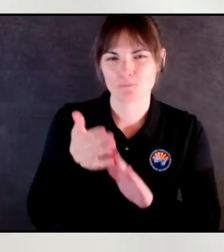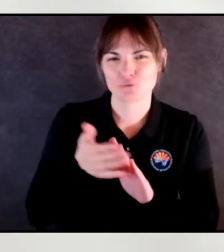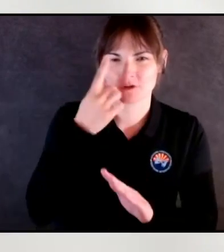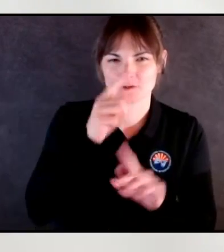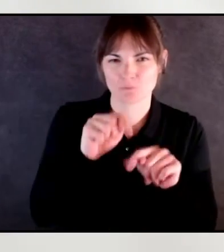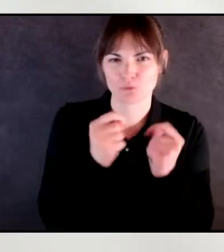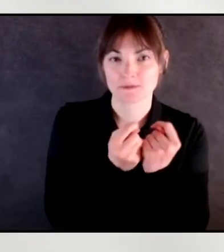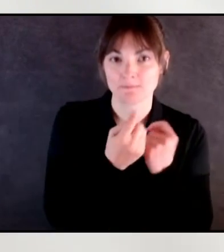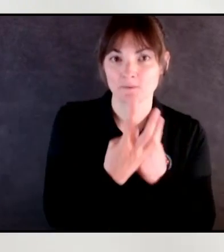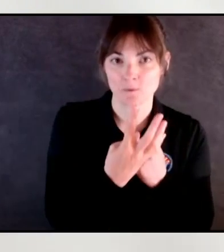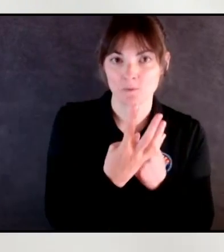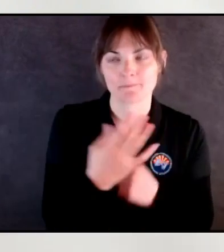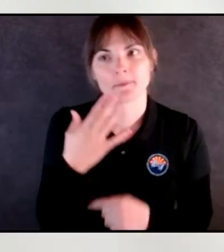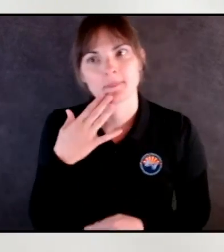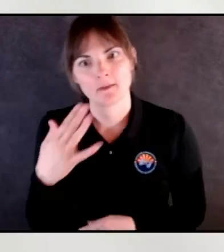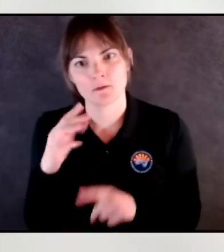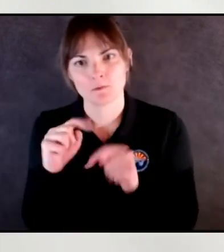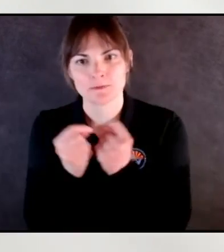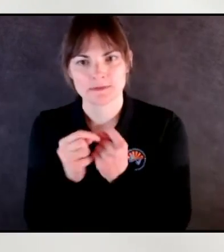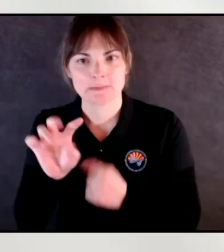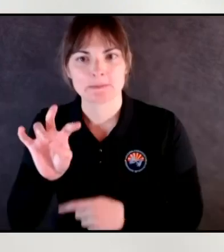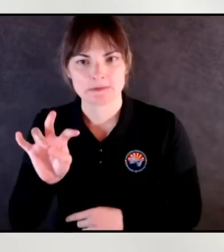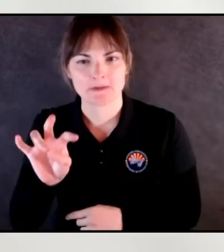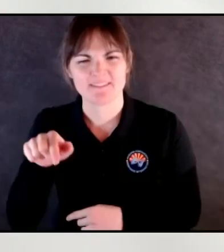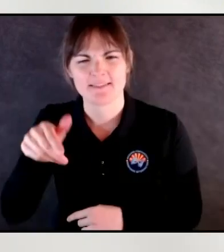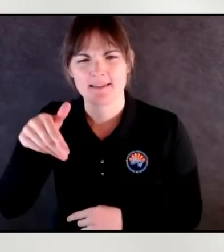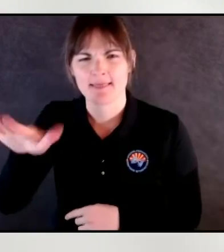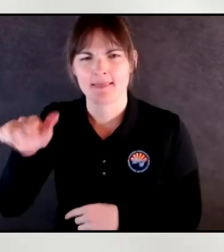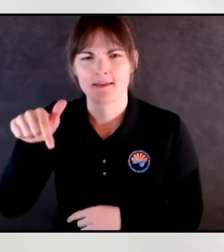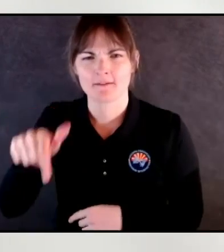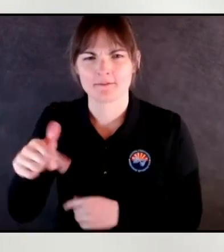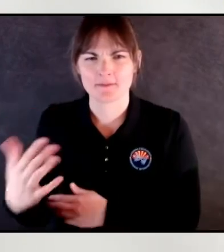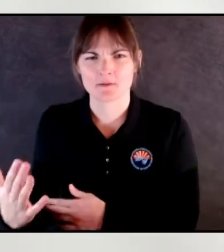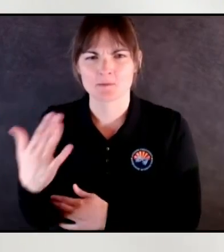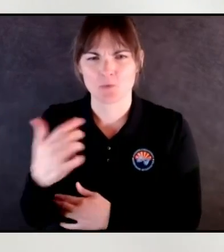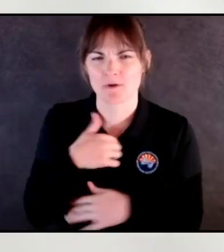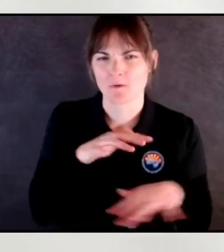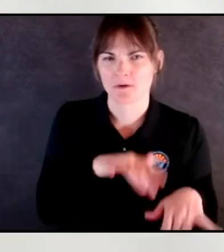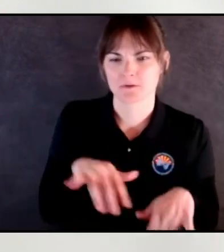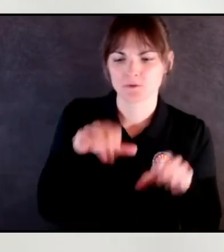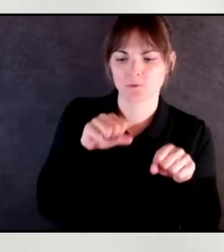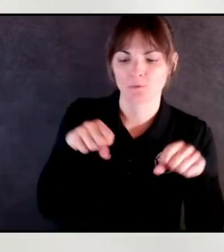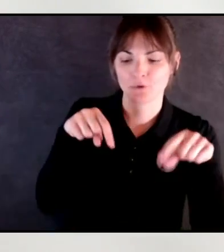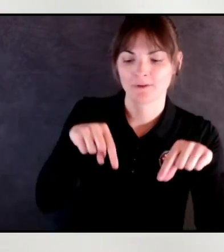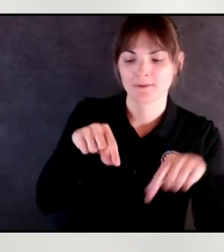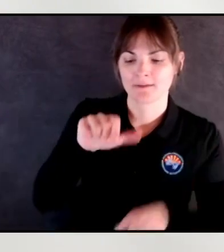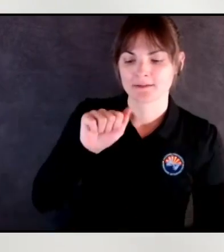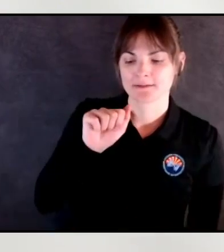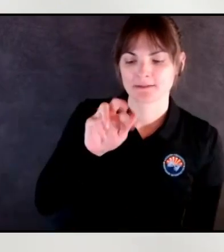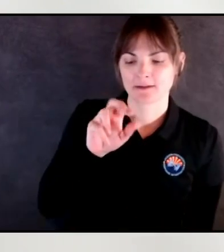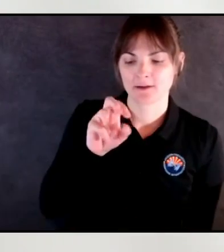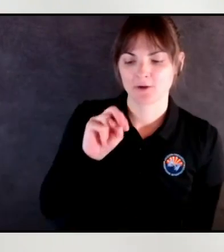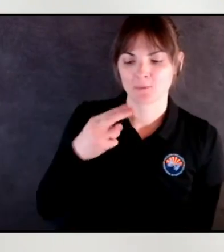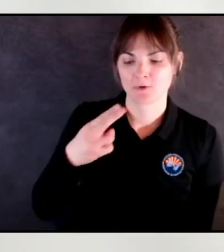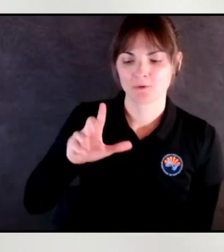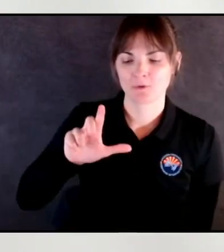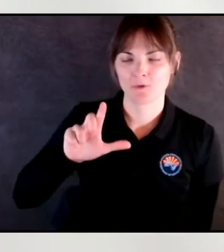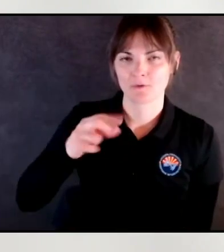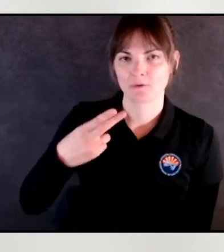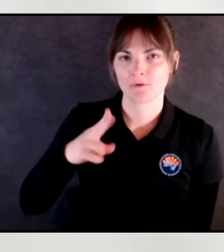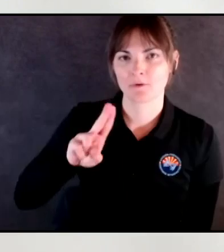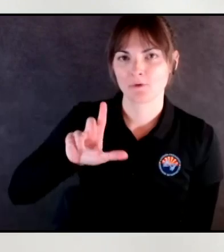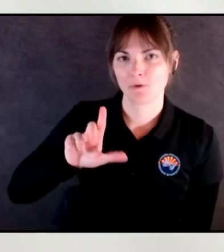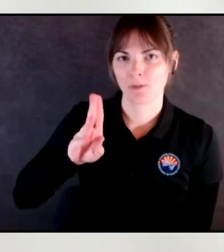left this morning, so we took over this morning. This is Aaron Holbert's Type 1 or Type 2 team, Team